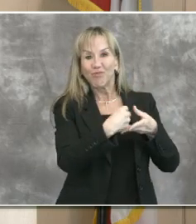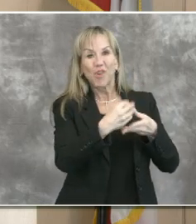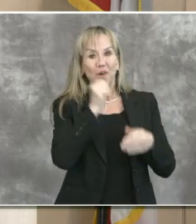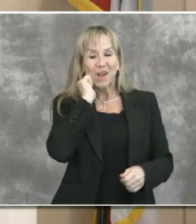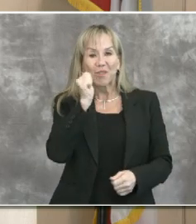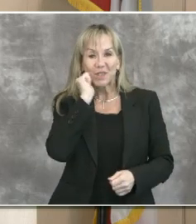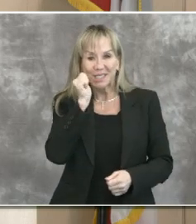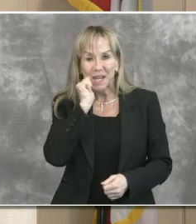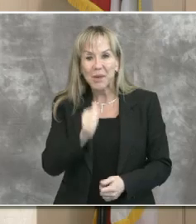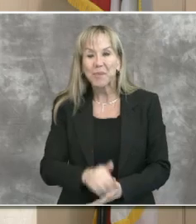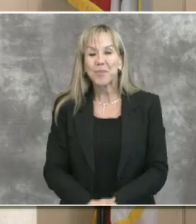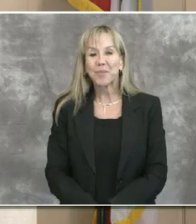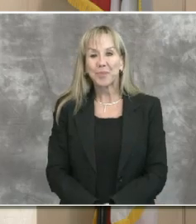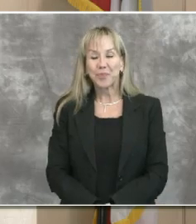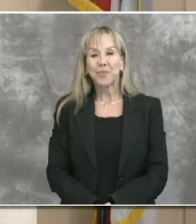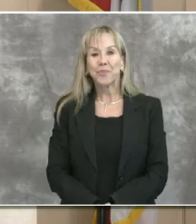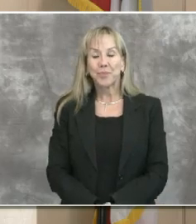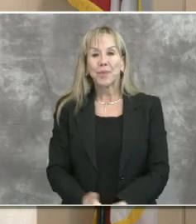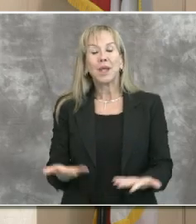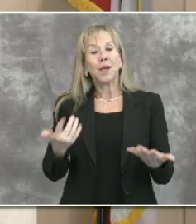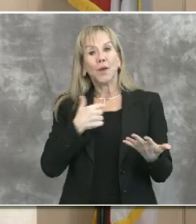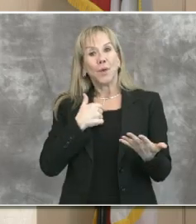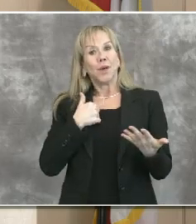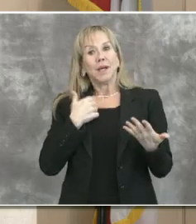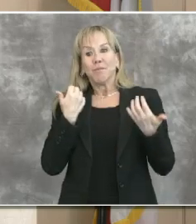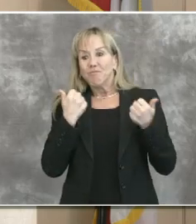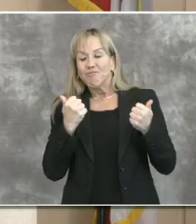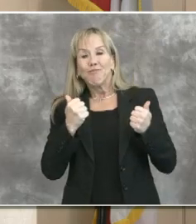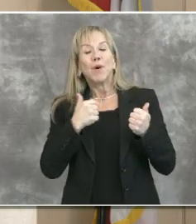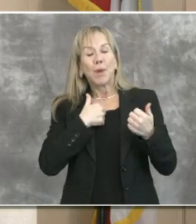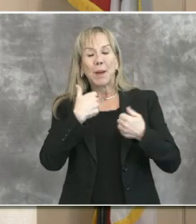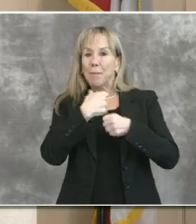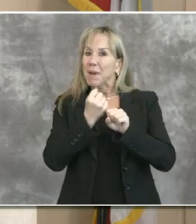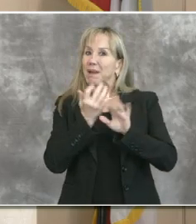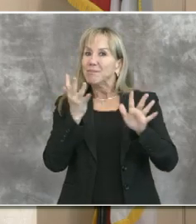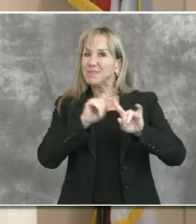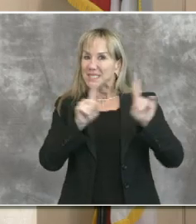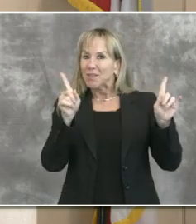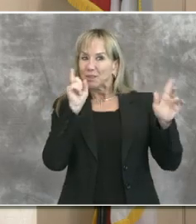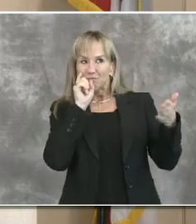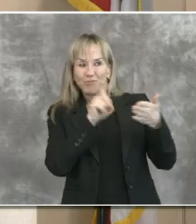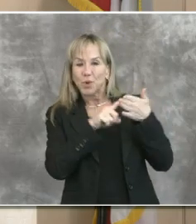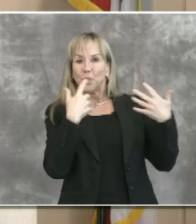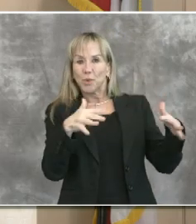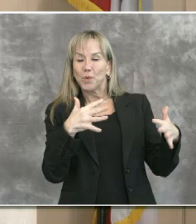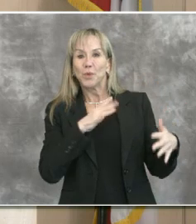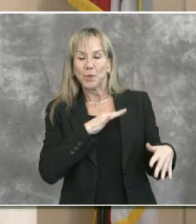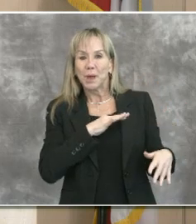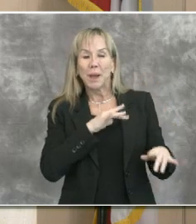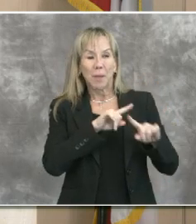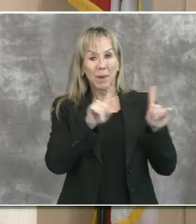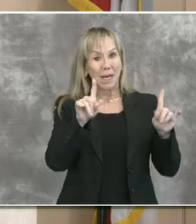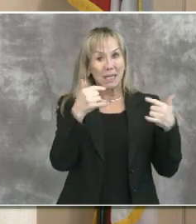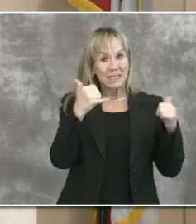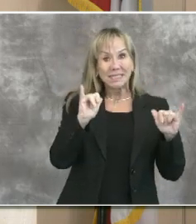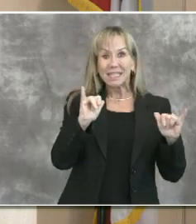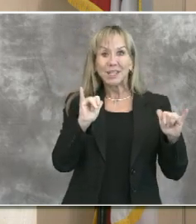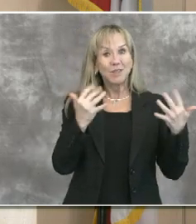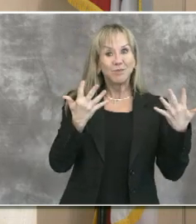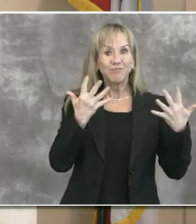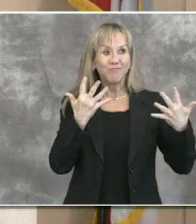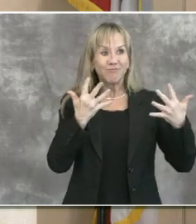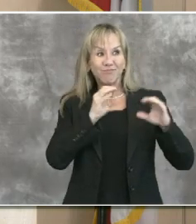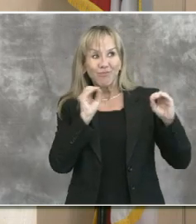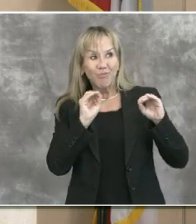every day. Our efforts are making a difference, but we're not out of danger yet. And as you'll hear in the medical update